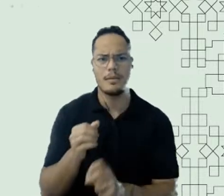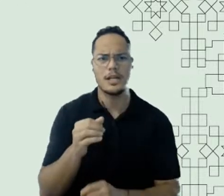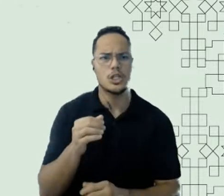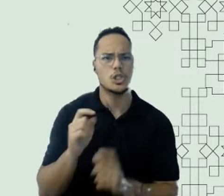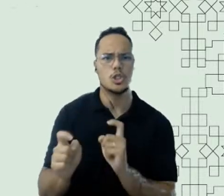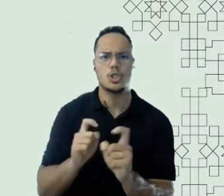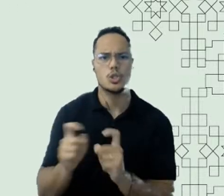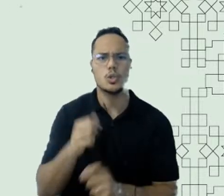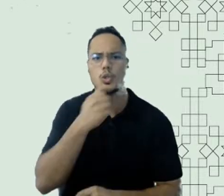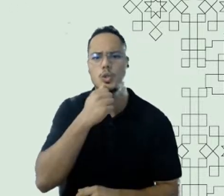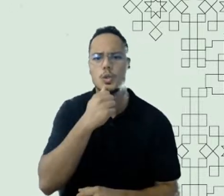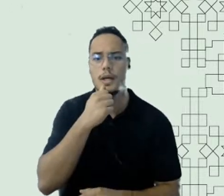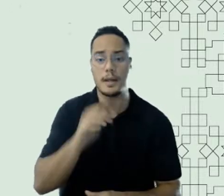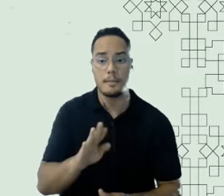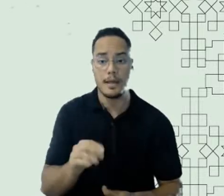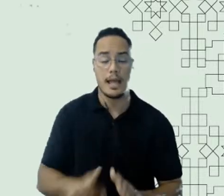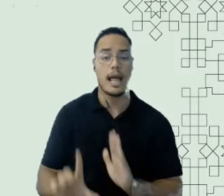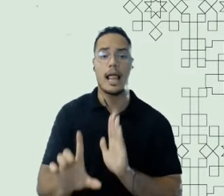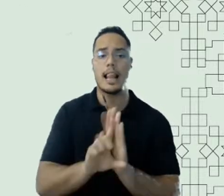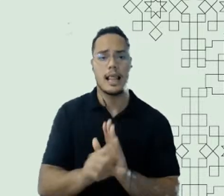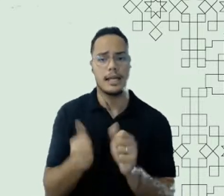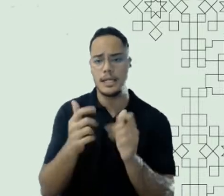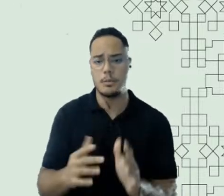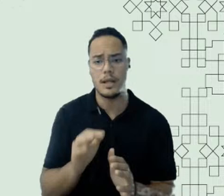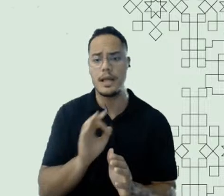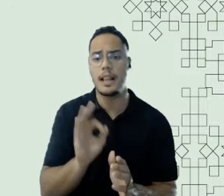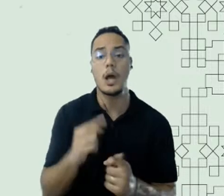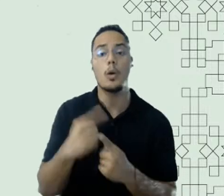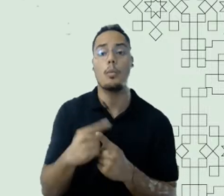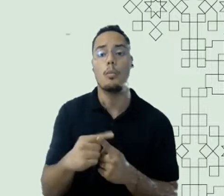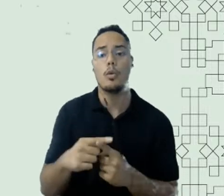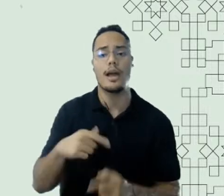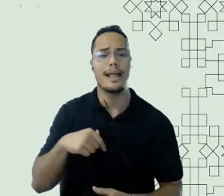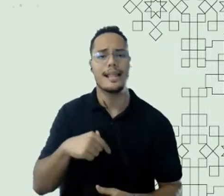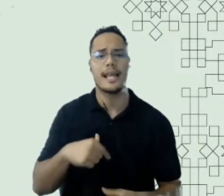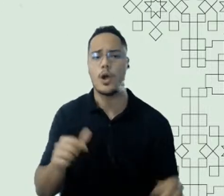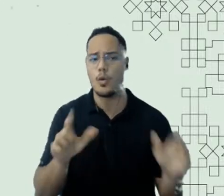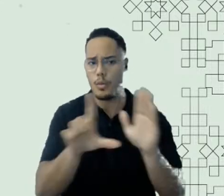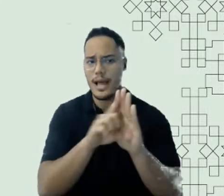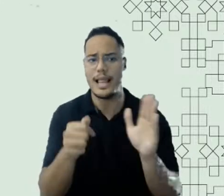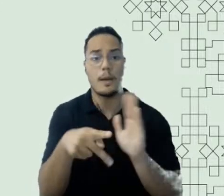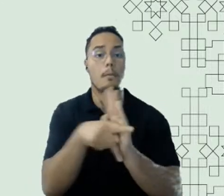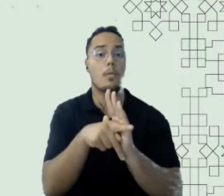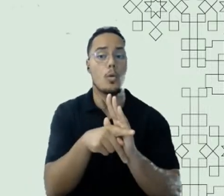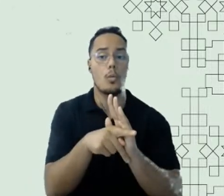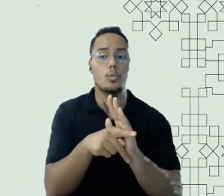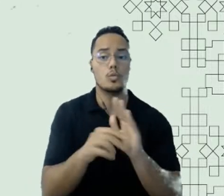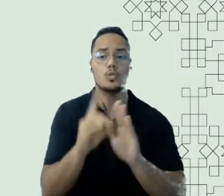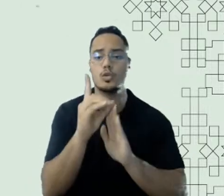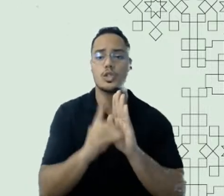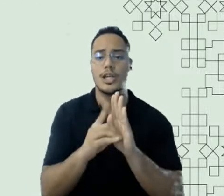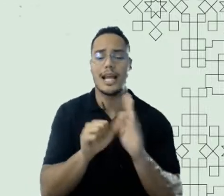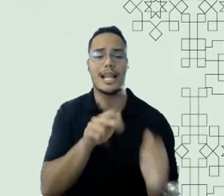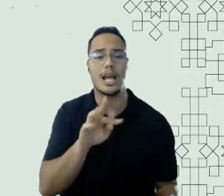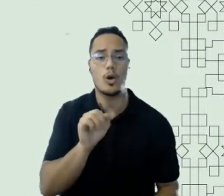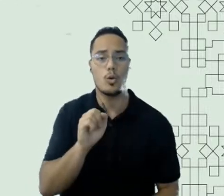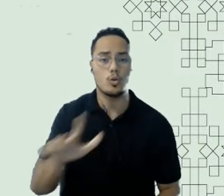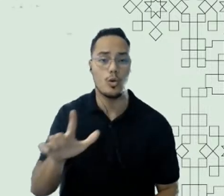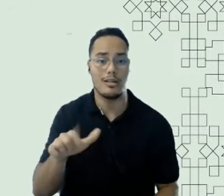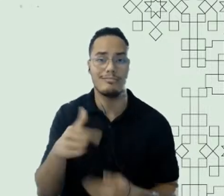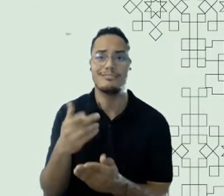law was never amended, so we don't have a solution for that. And since then, Marco Civil was discussed